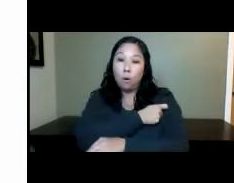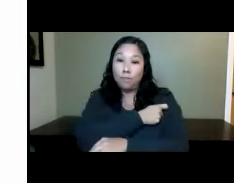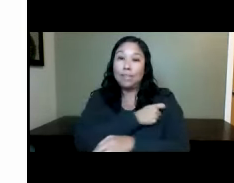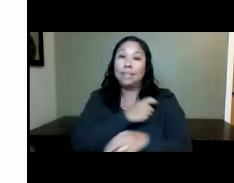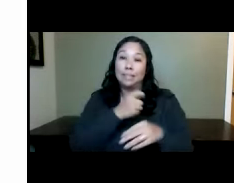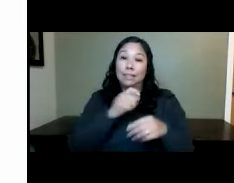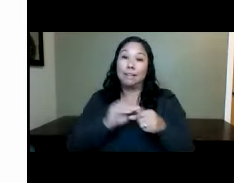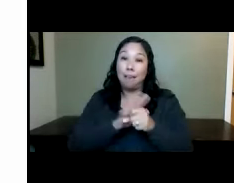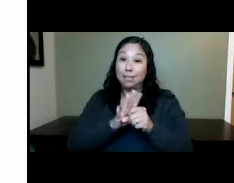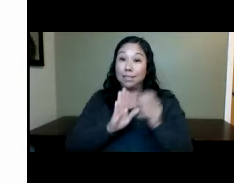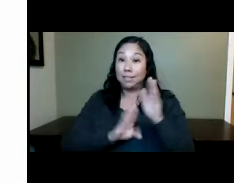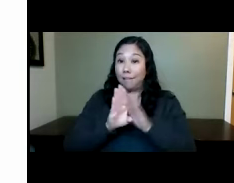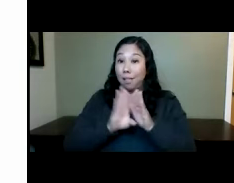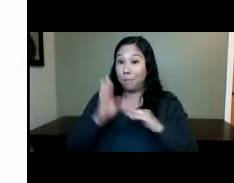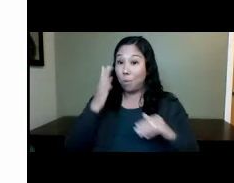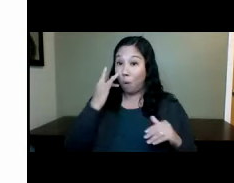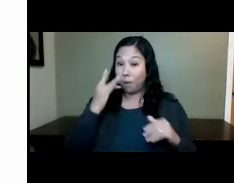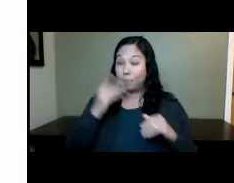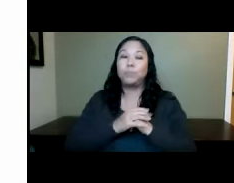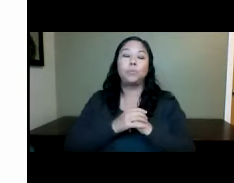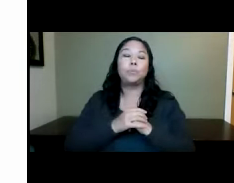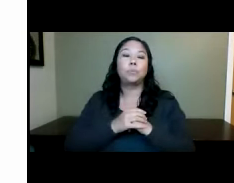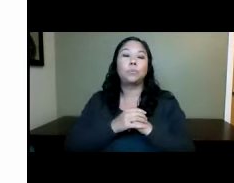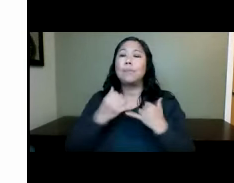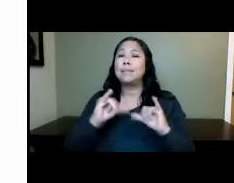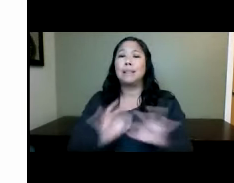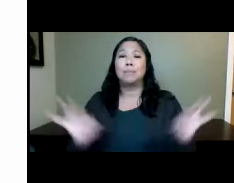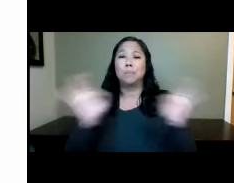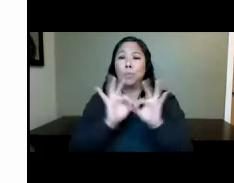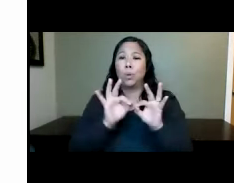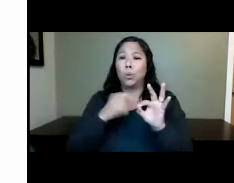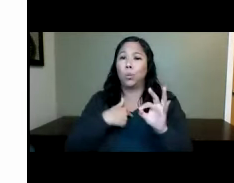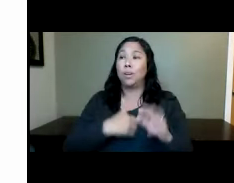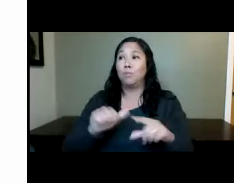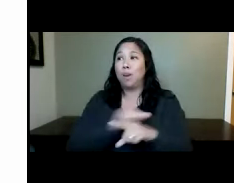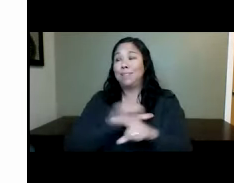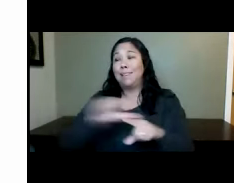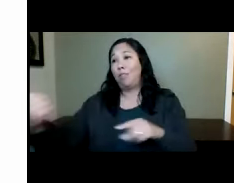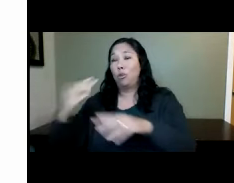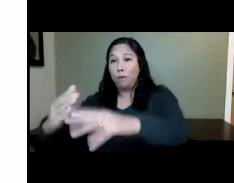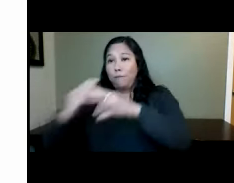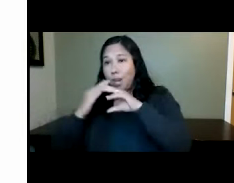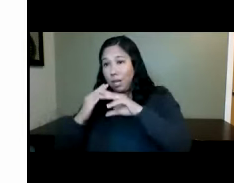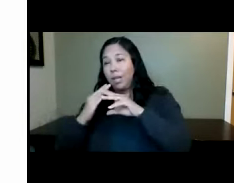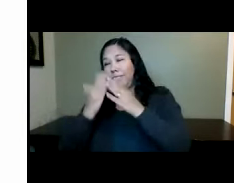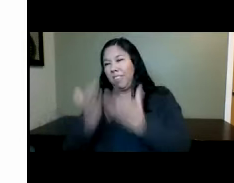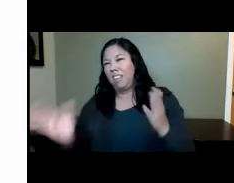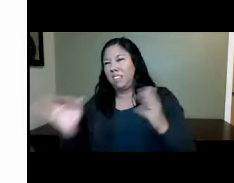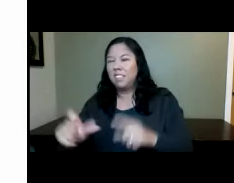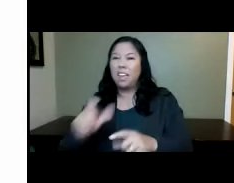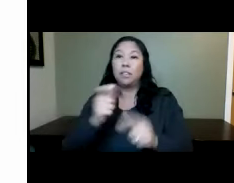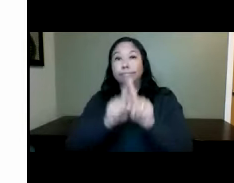being developed. It's still important that we're practicing other preventative measures such as social distancing and wearing